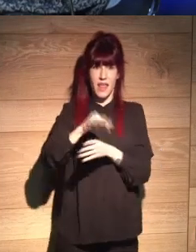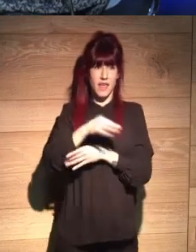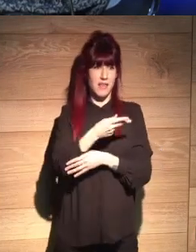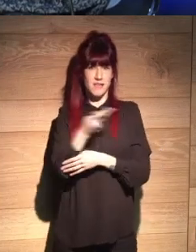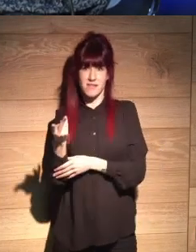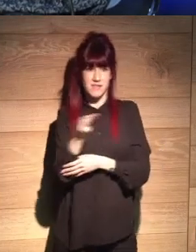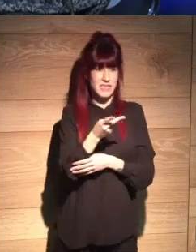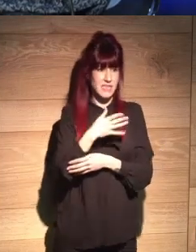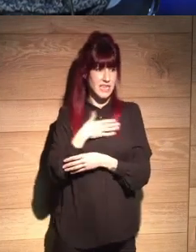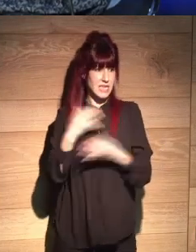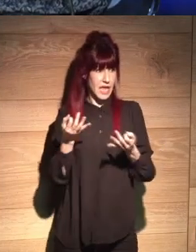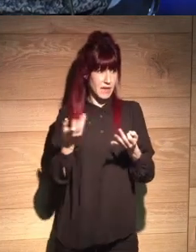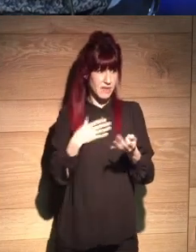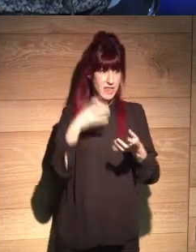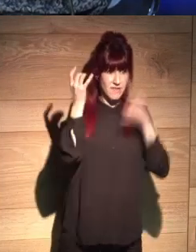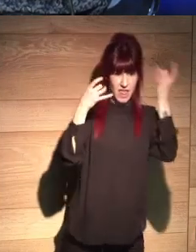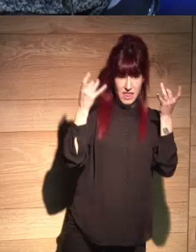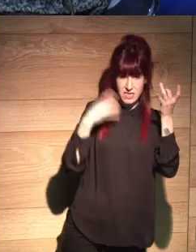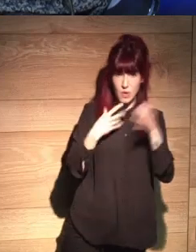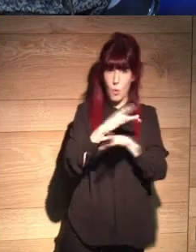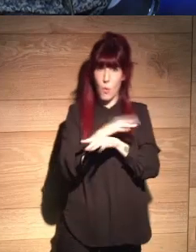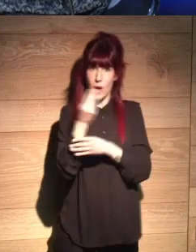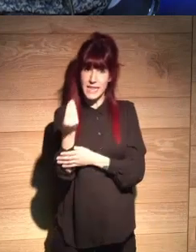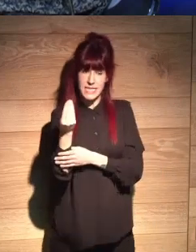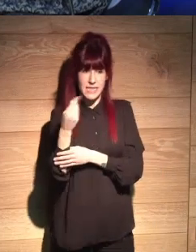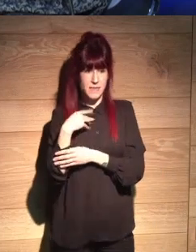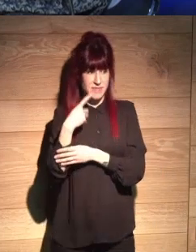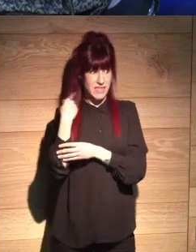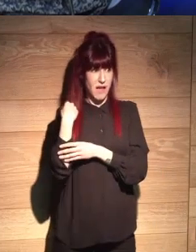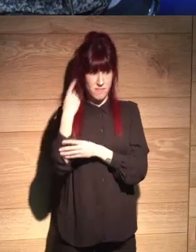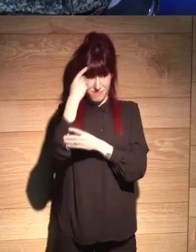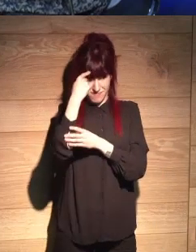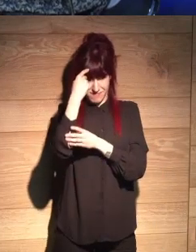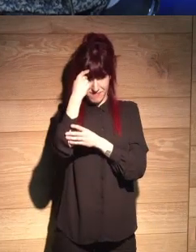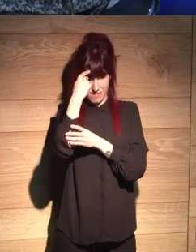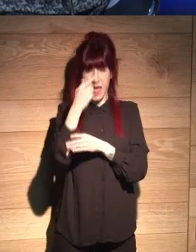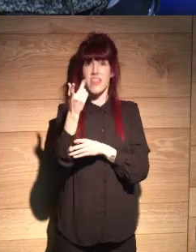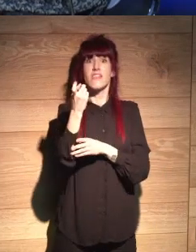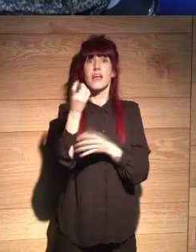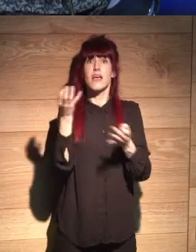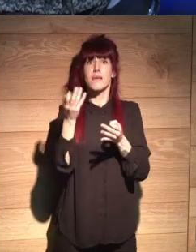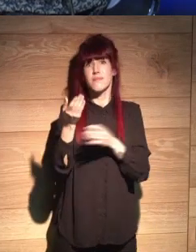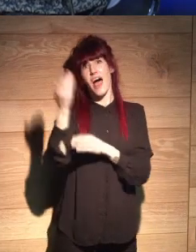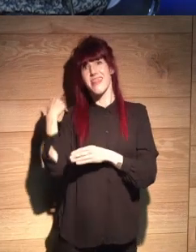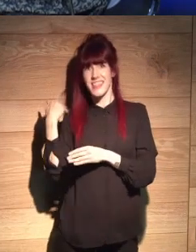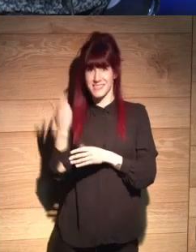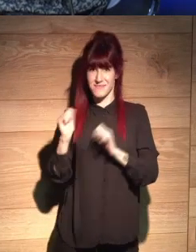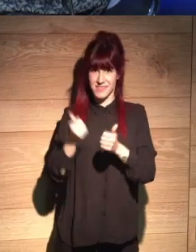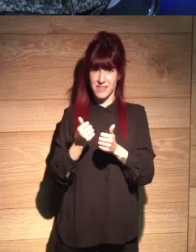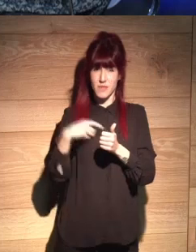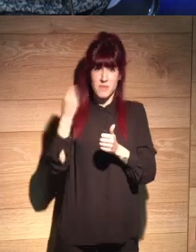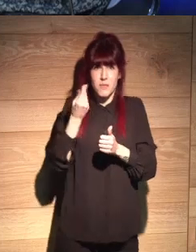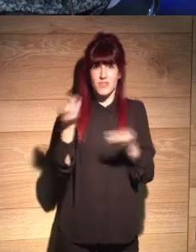firefighters. So they already have this bias. when they're so young. So it means we have to